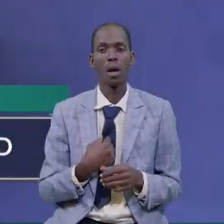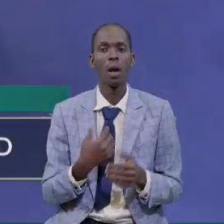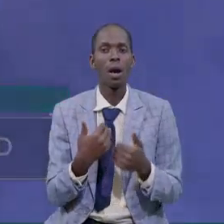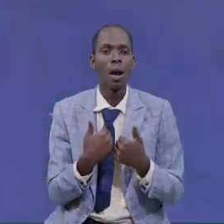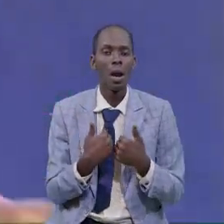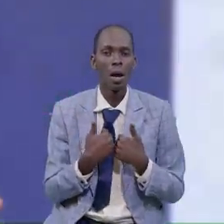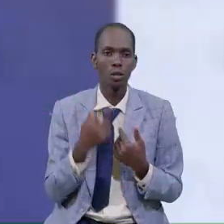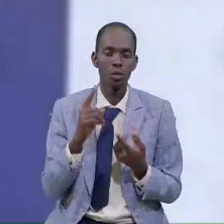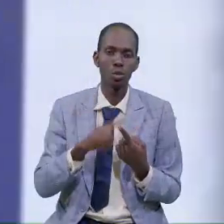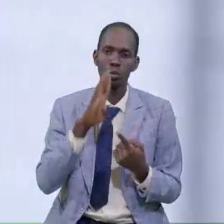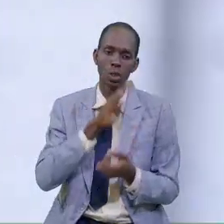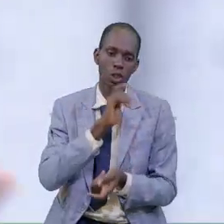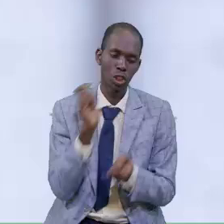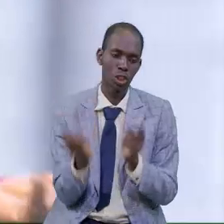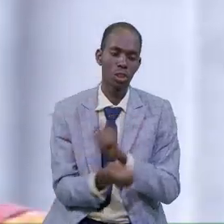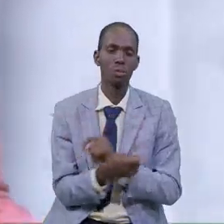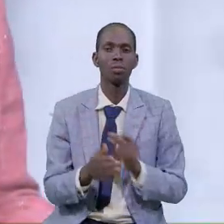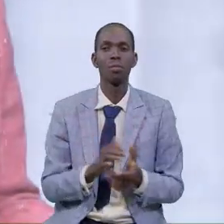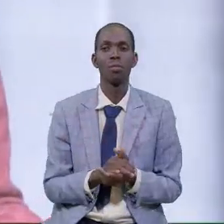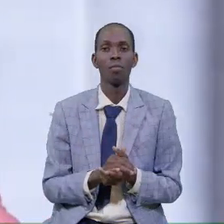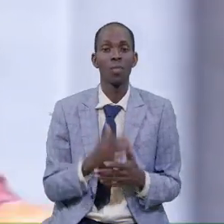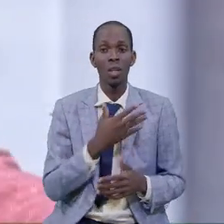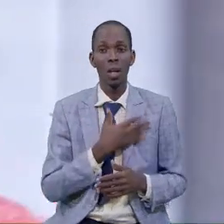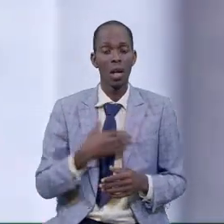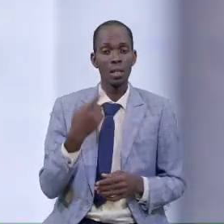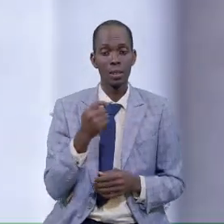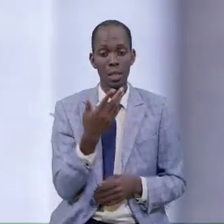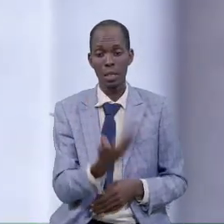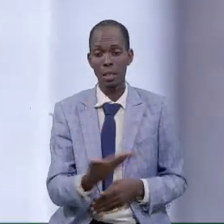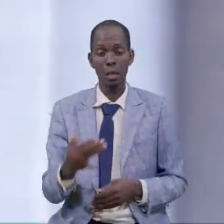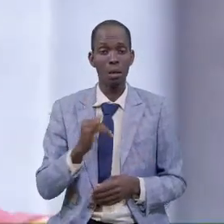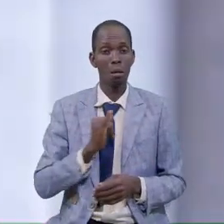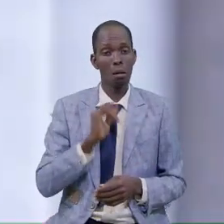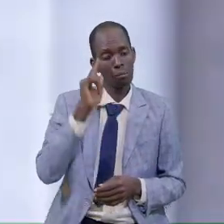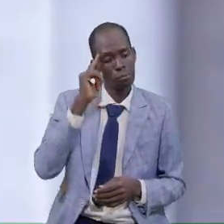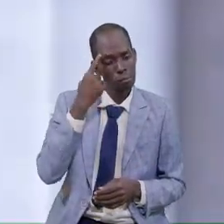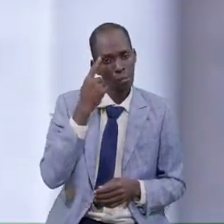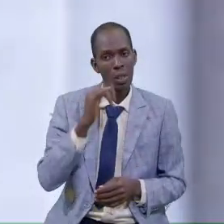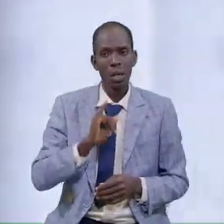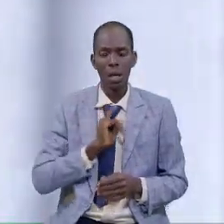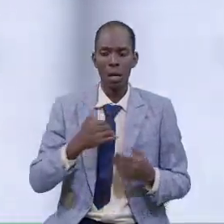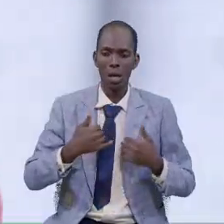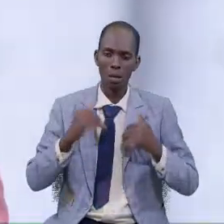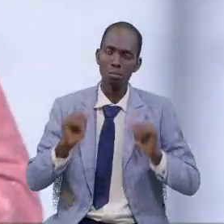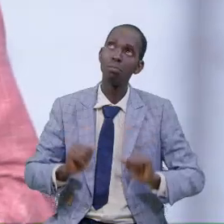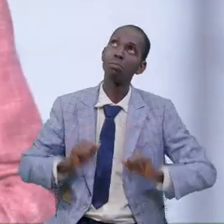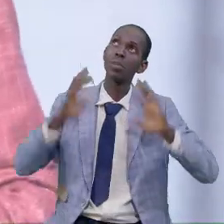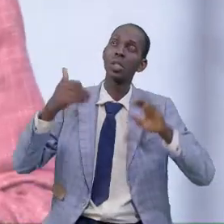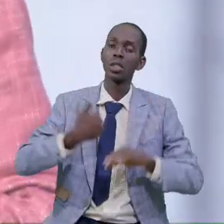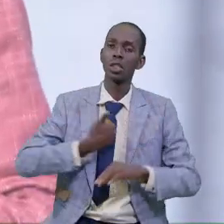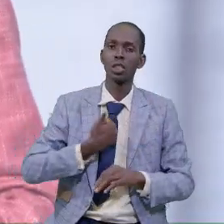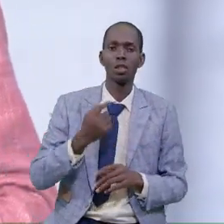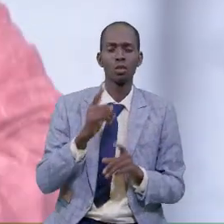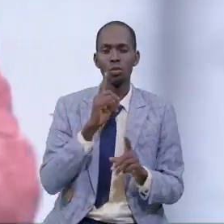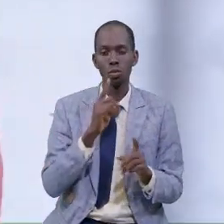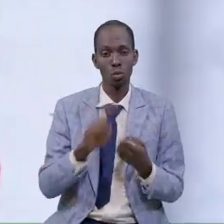changed. And the thing I think I have given myself into because of the talk within,